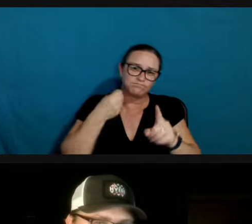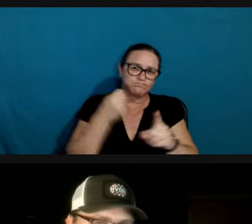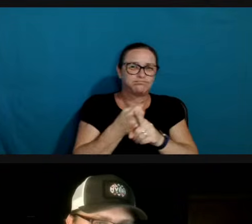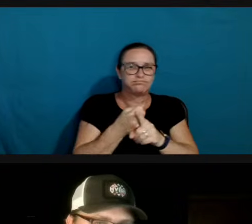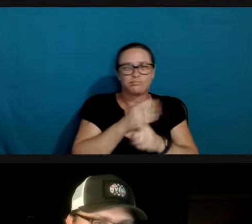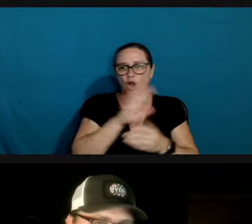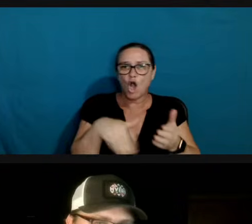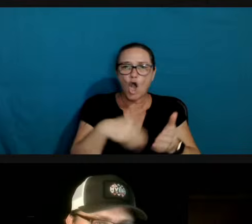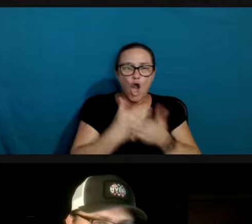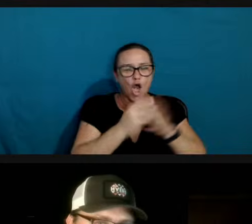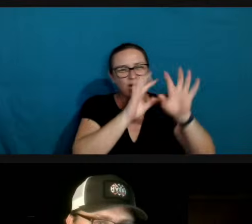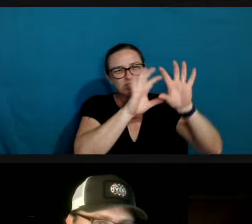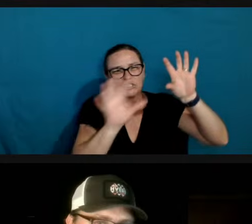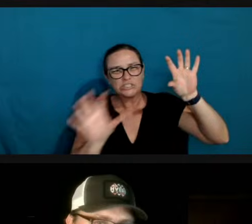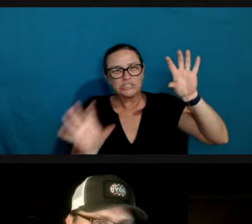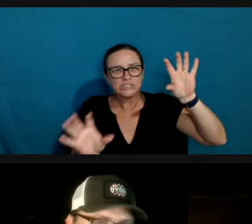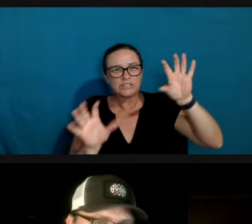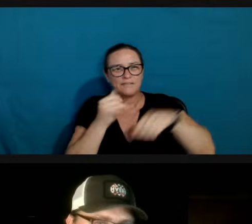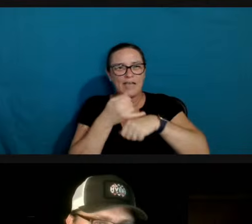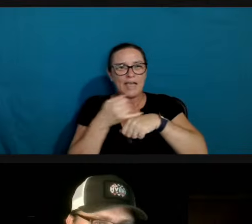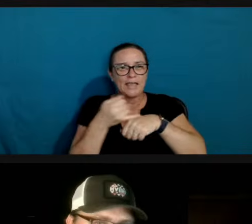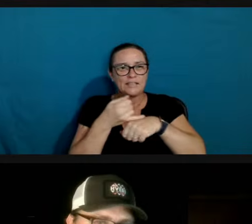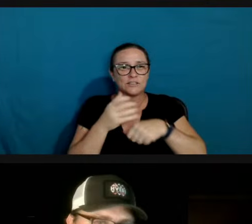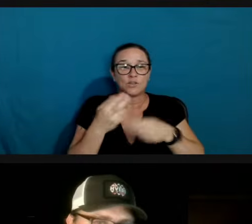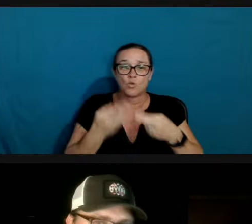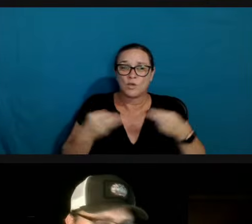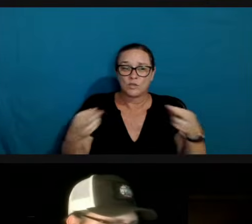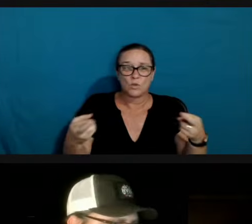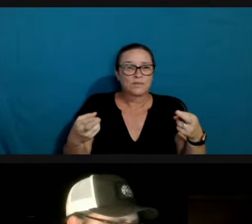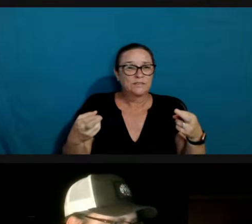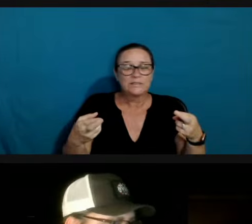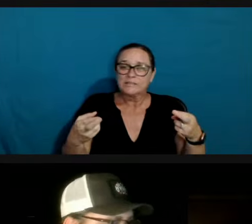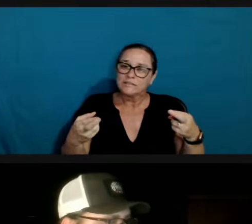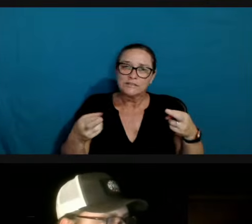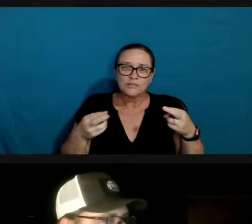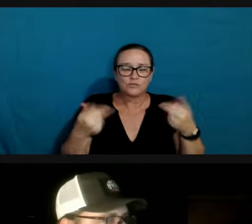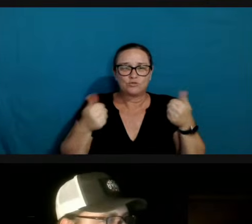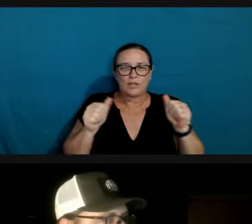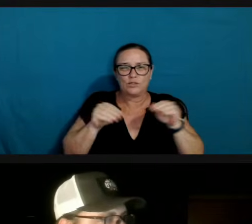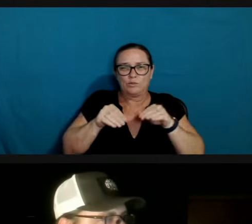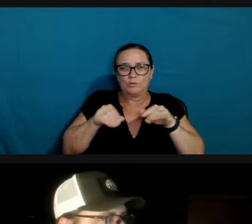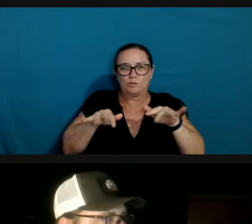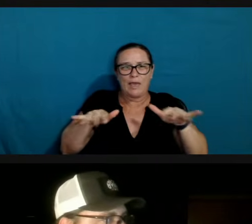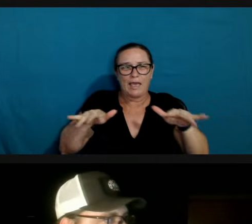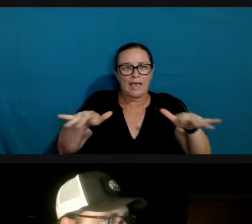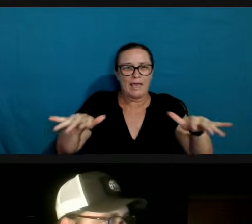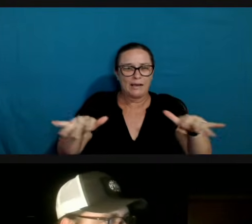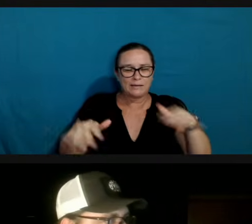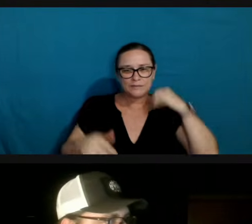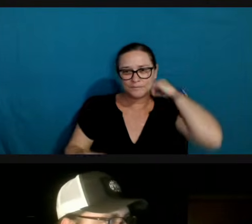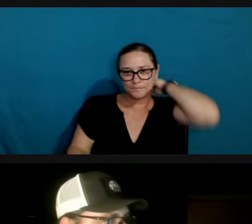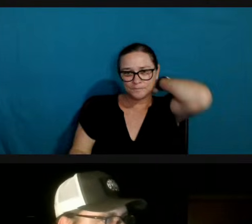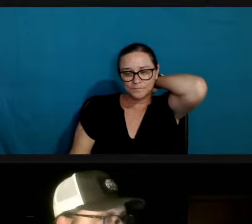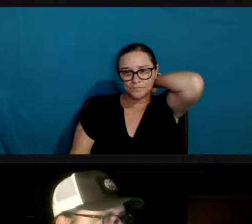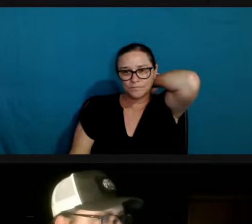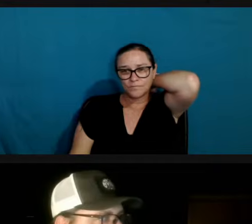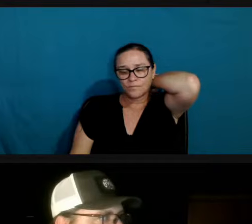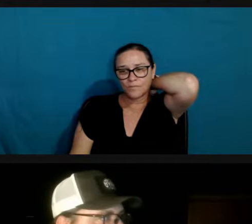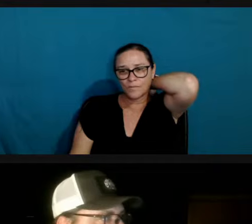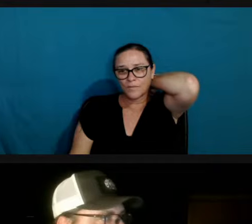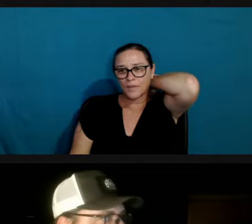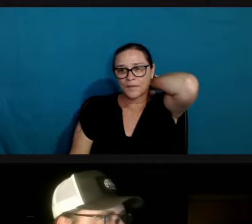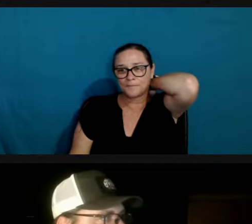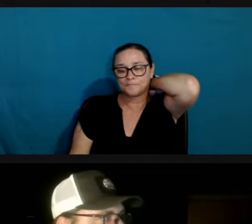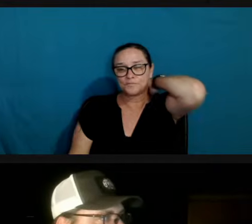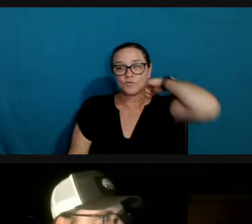across the island. So resources have been stretched unimaginably thin throughout this. So let's just take a look at some damage to start with. Here was